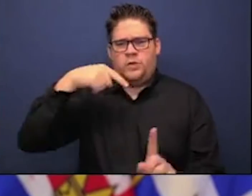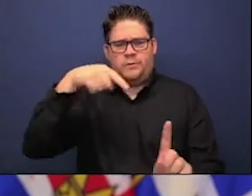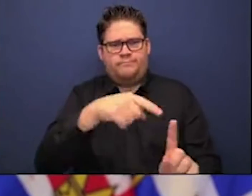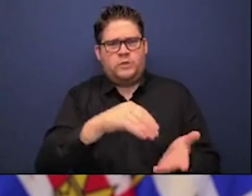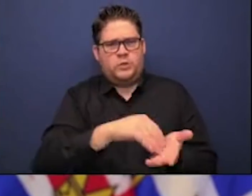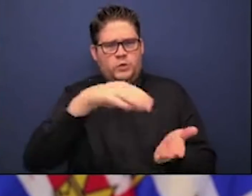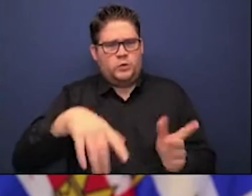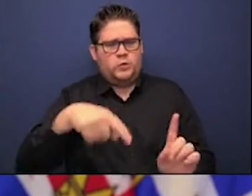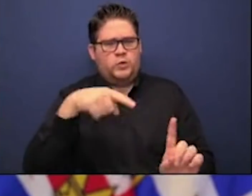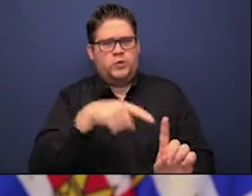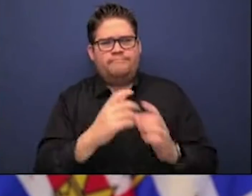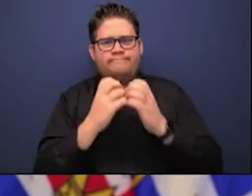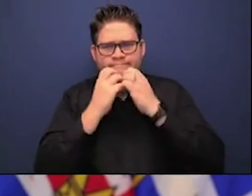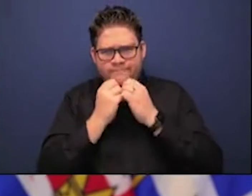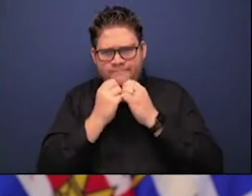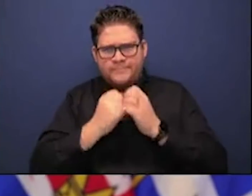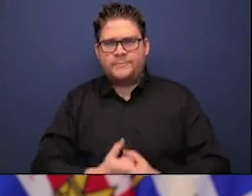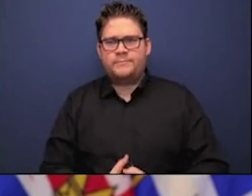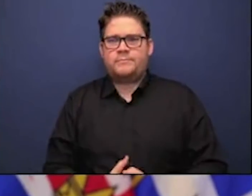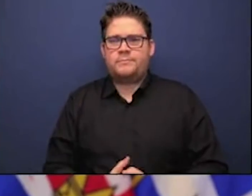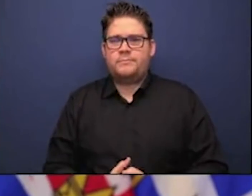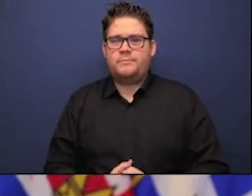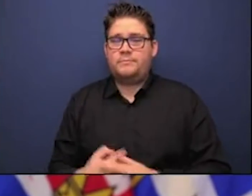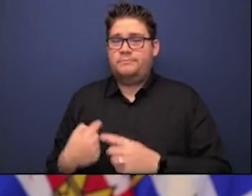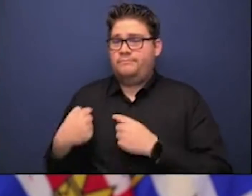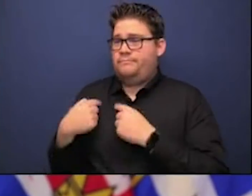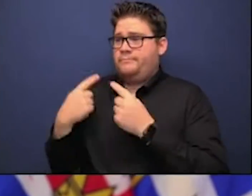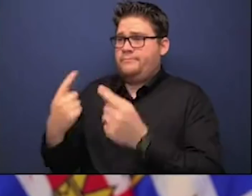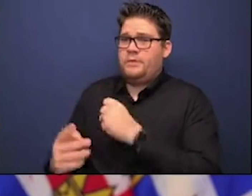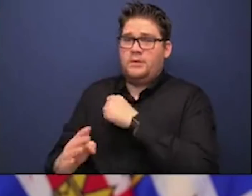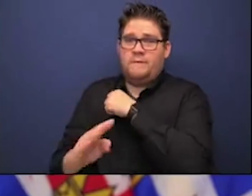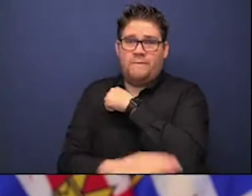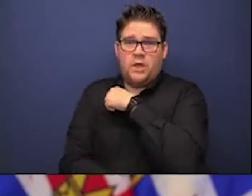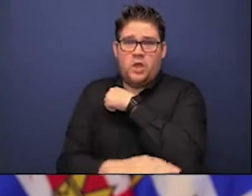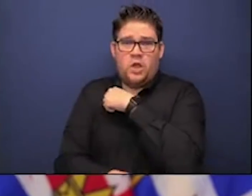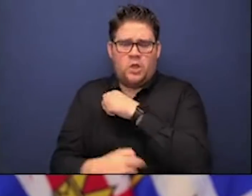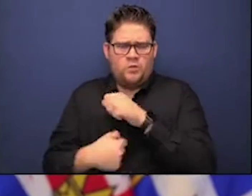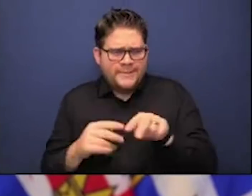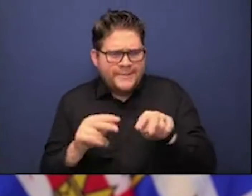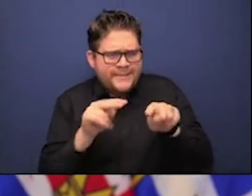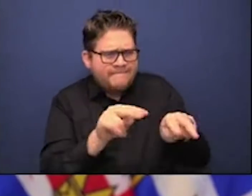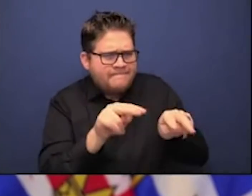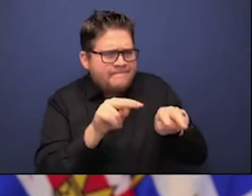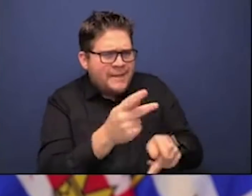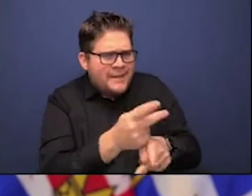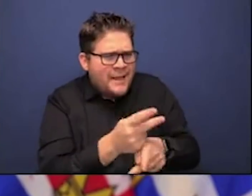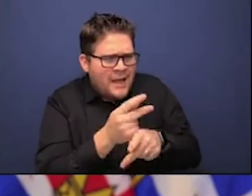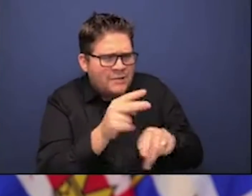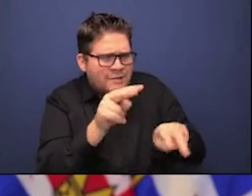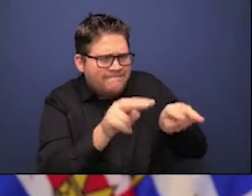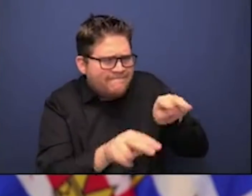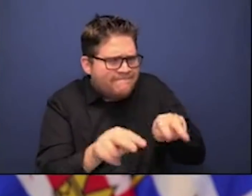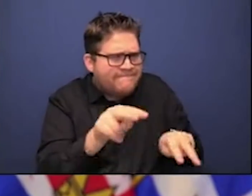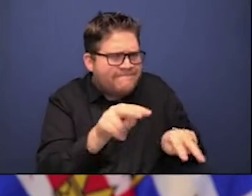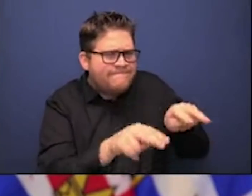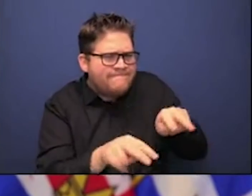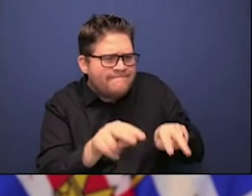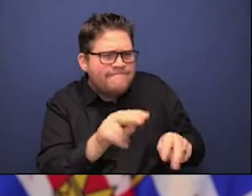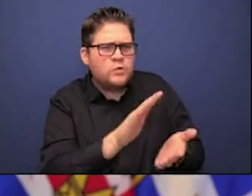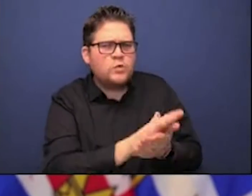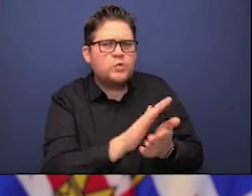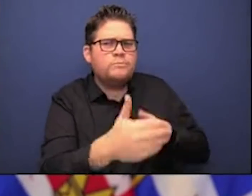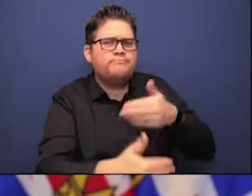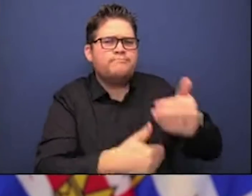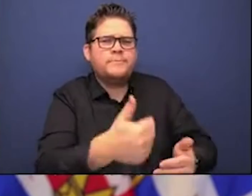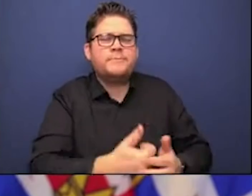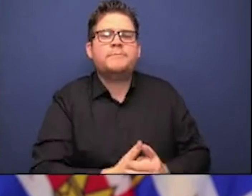paid close attention to our schools, and we've learned a lot, including the importance of having these robust safety